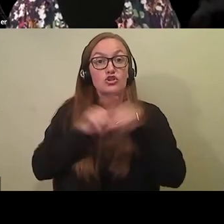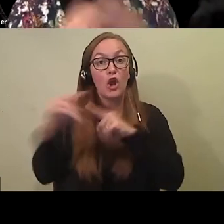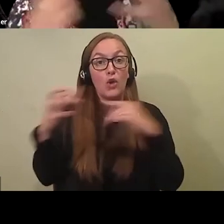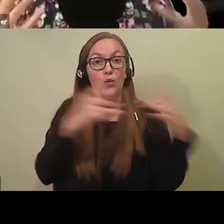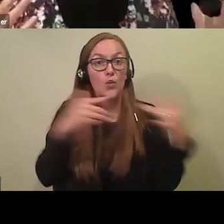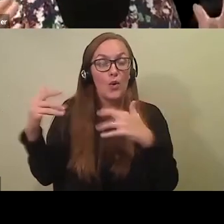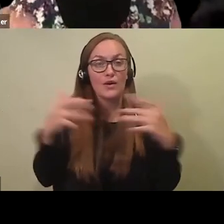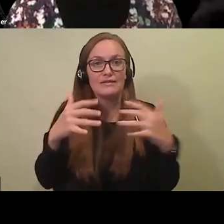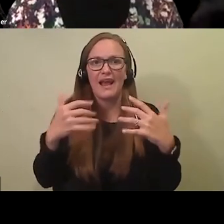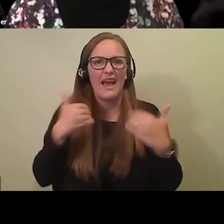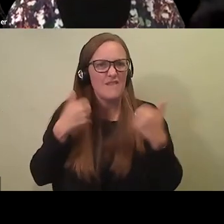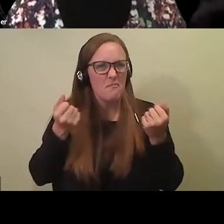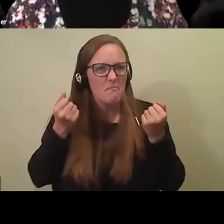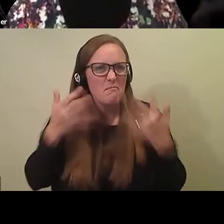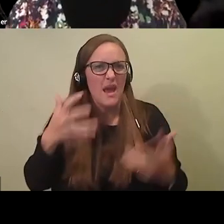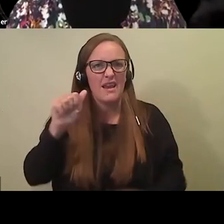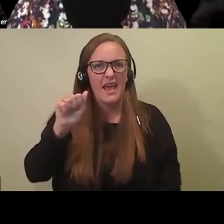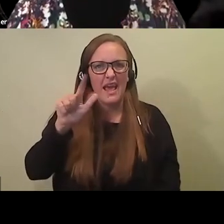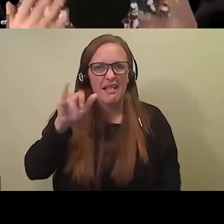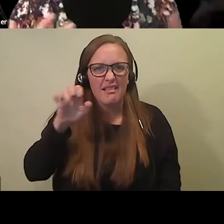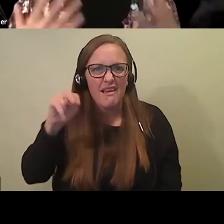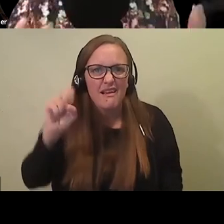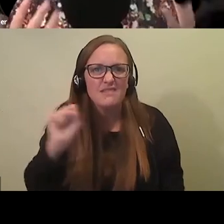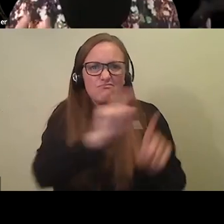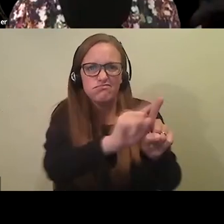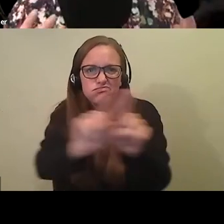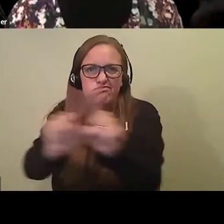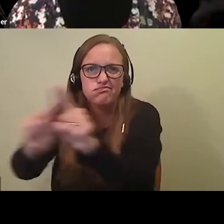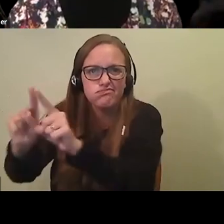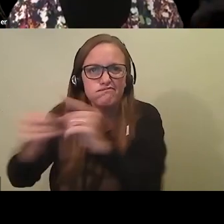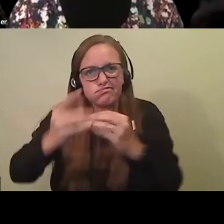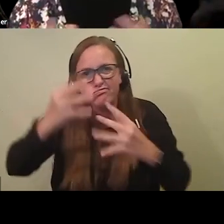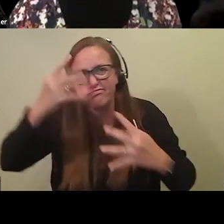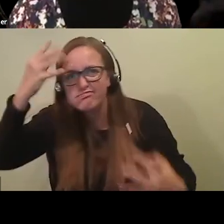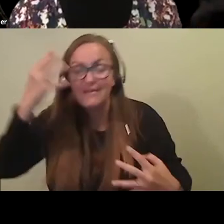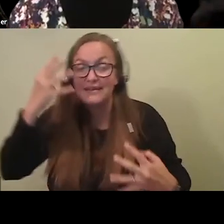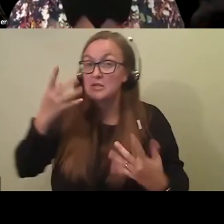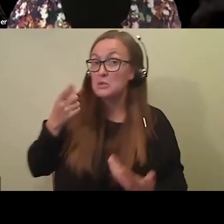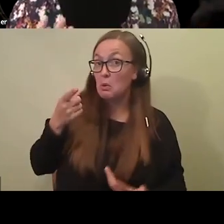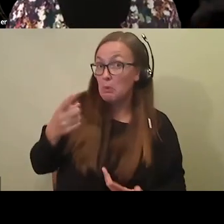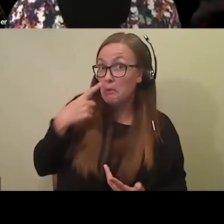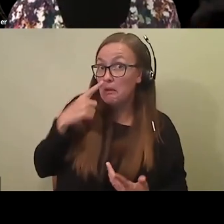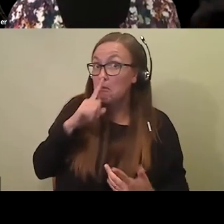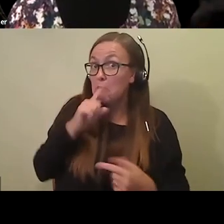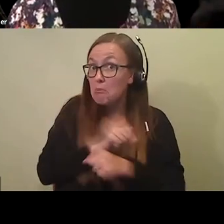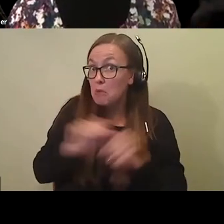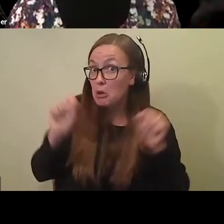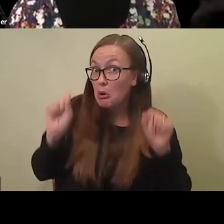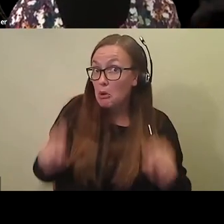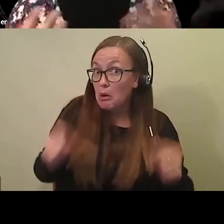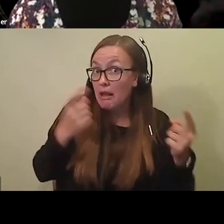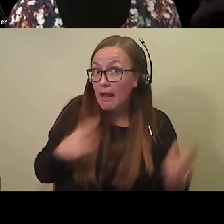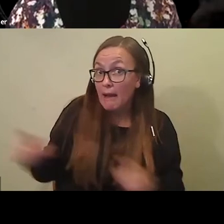how likely do you think it is that there are indeed so many planets where life can exist, and have